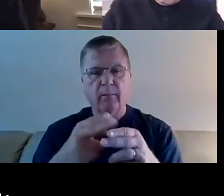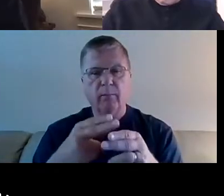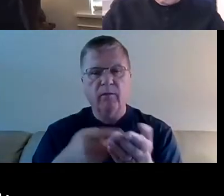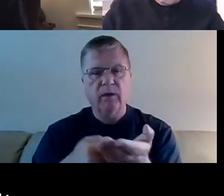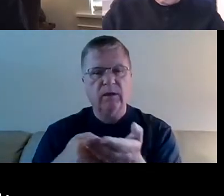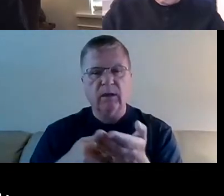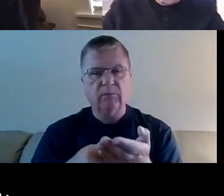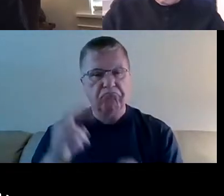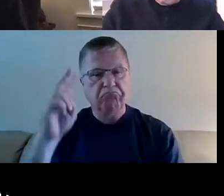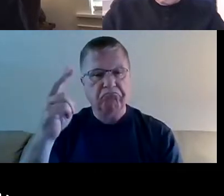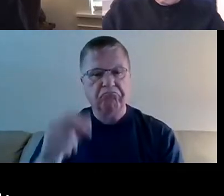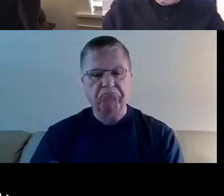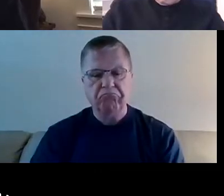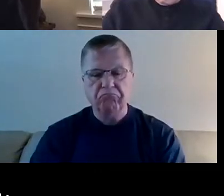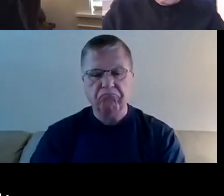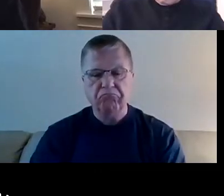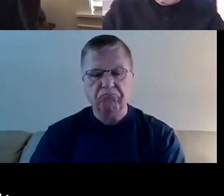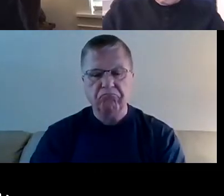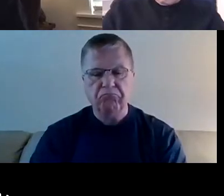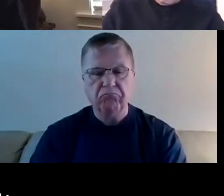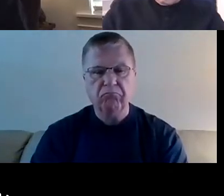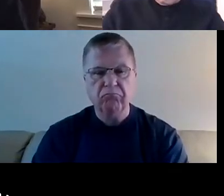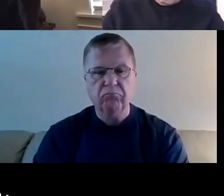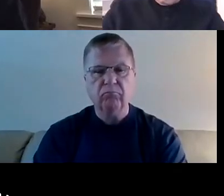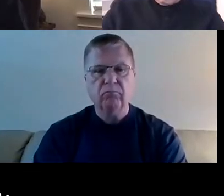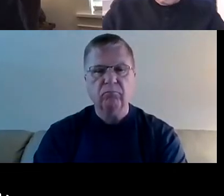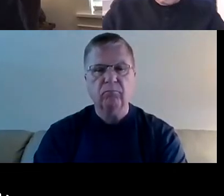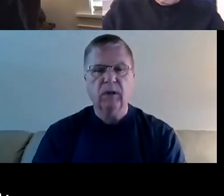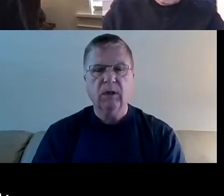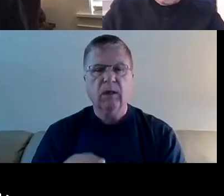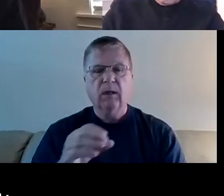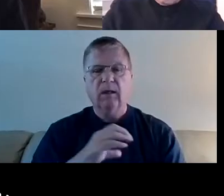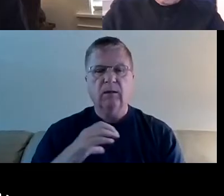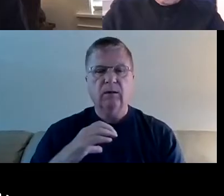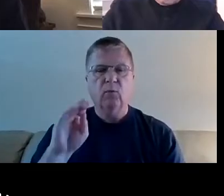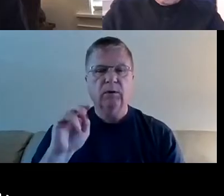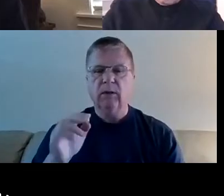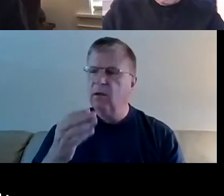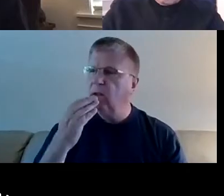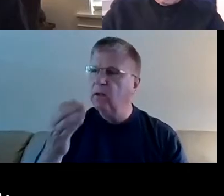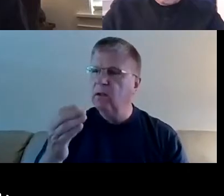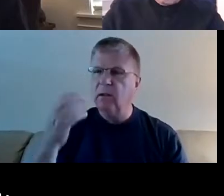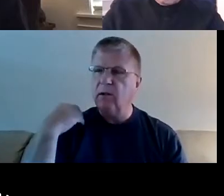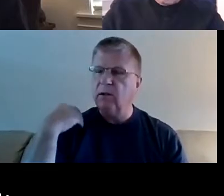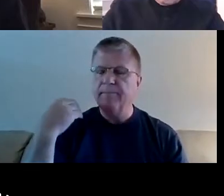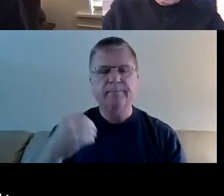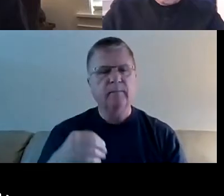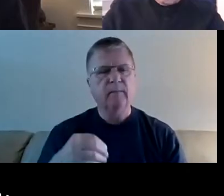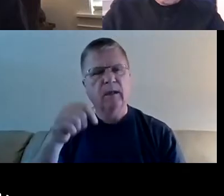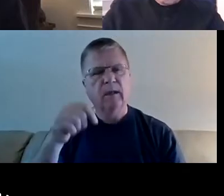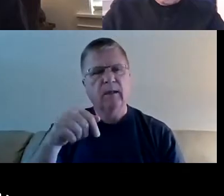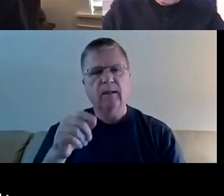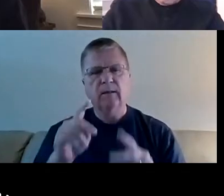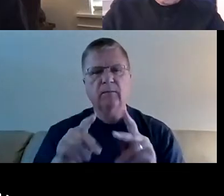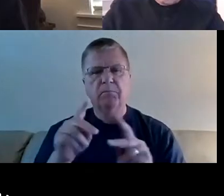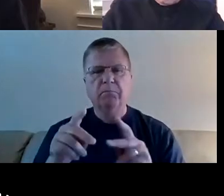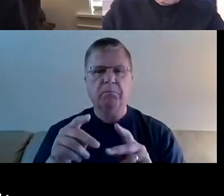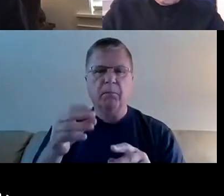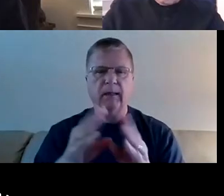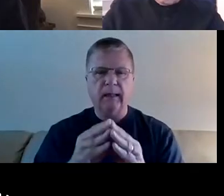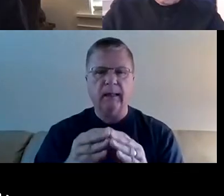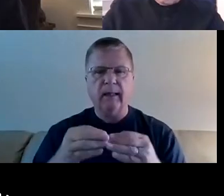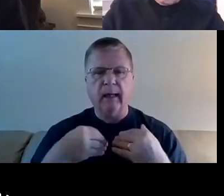Lincoln, Lymington, Belmar, 12th Ward of the city. The city will be the future owner of these properties, and there has been no objection